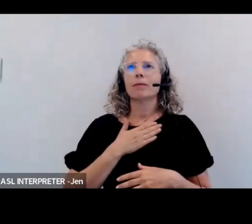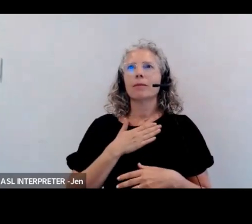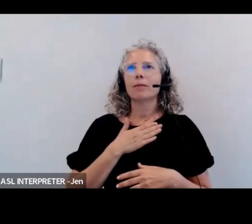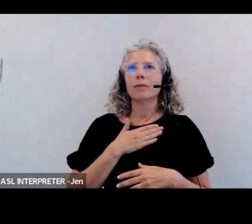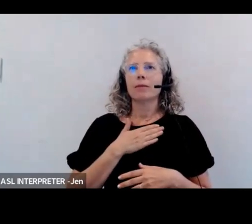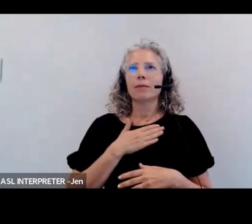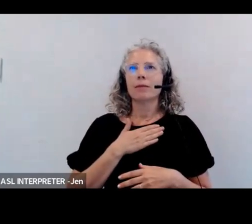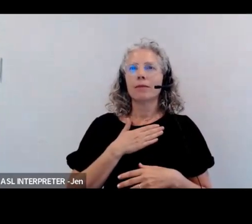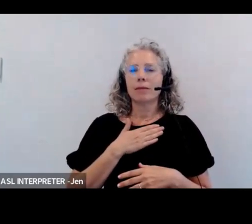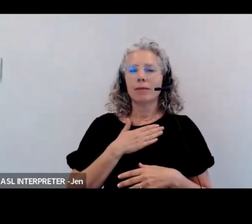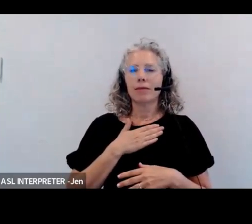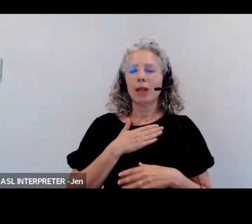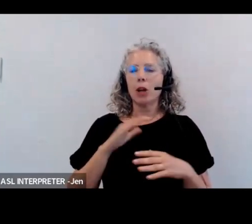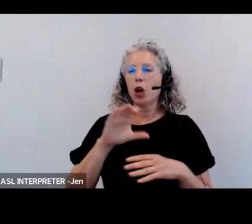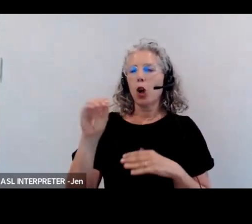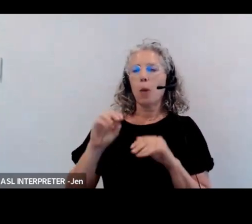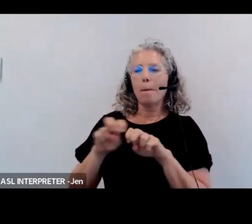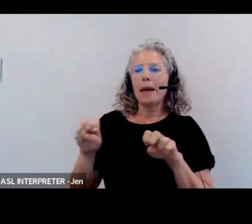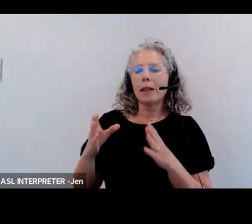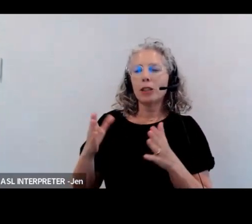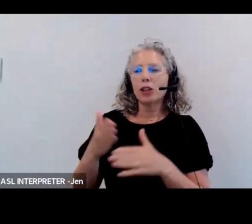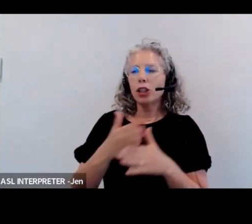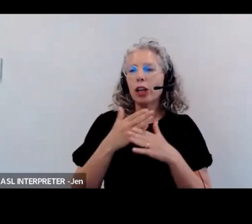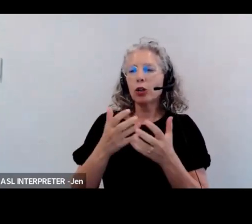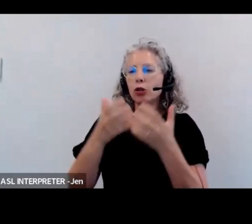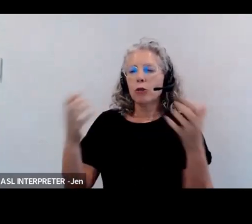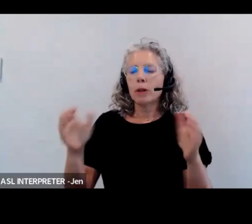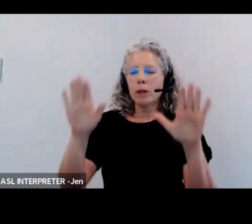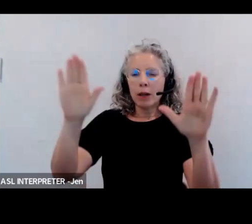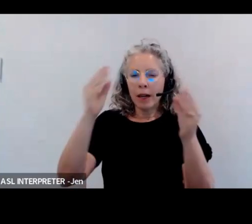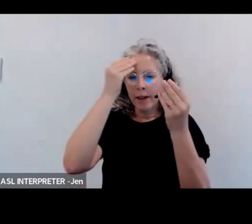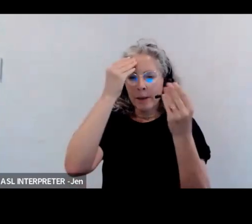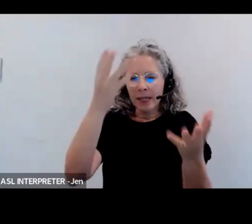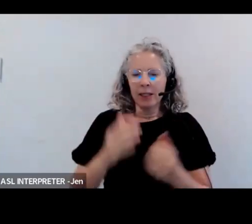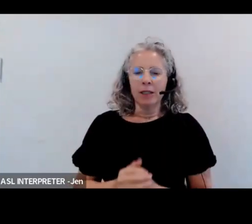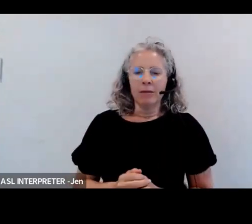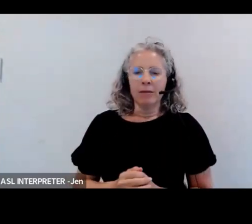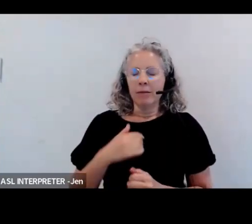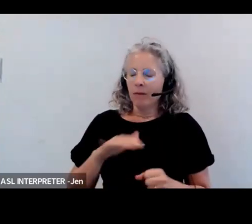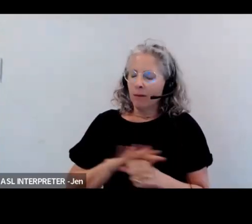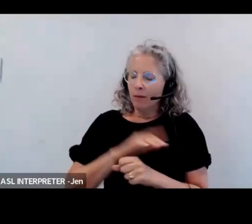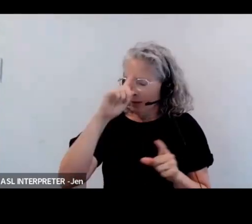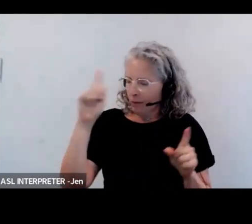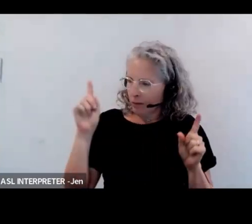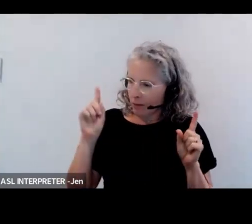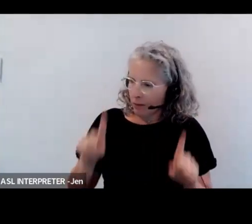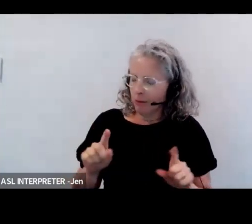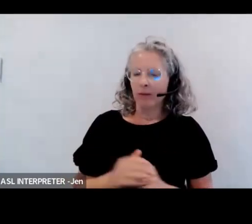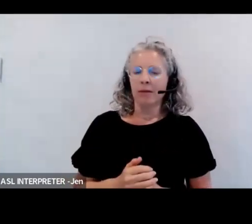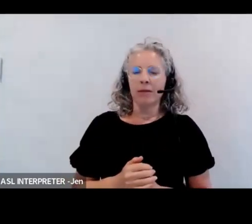co-panelists have shared so much great information that I totally agree with and